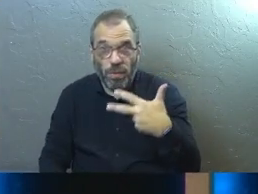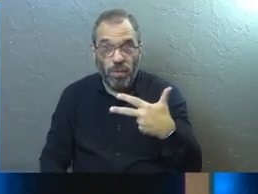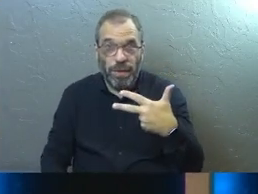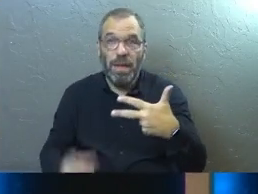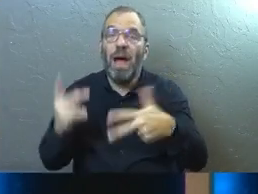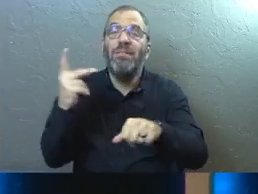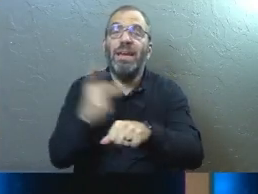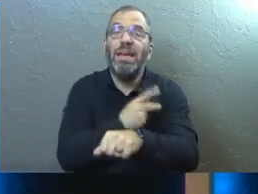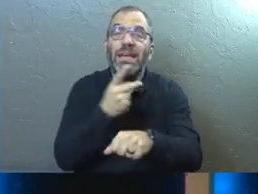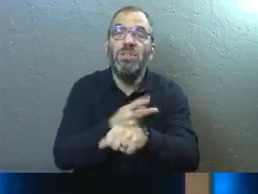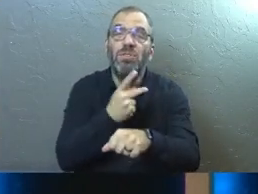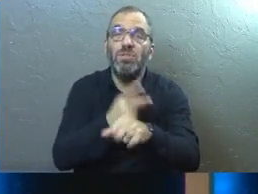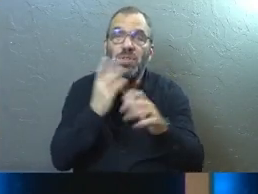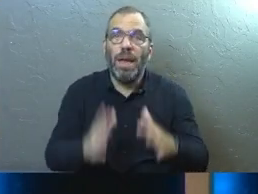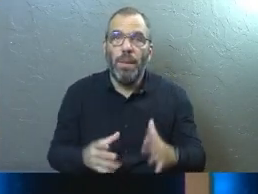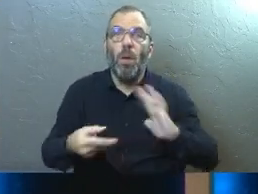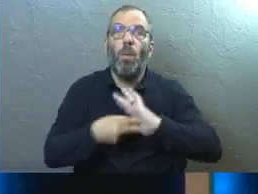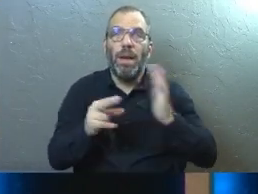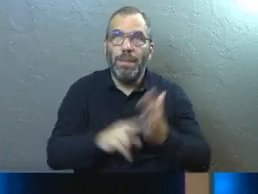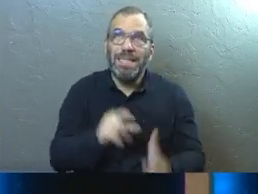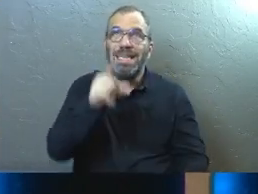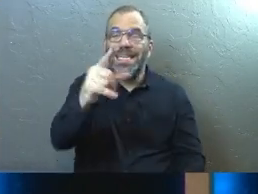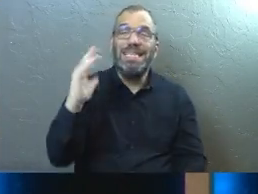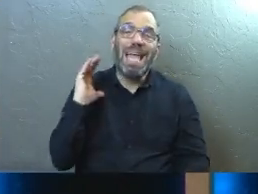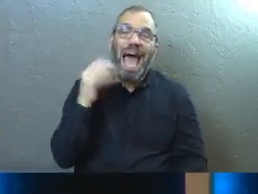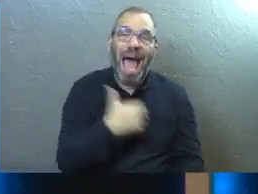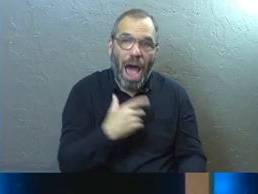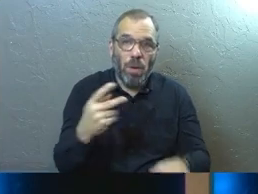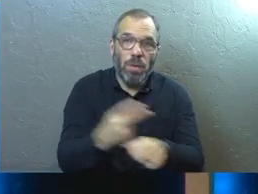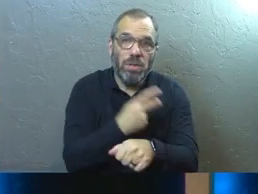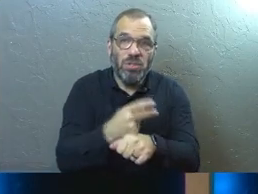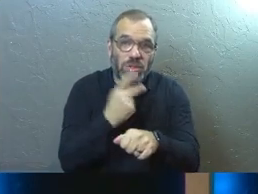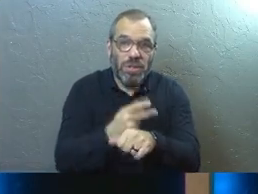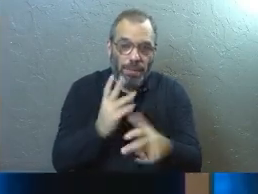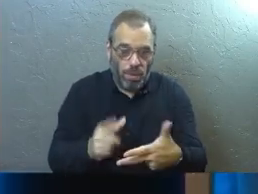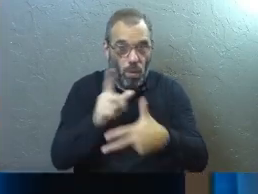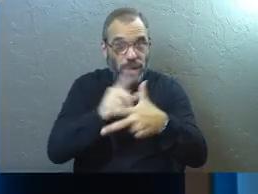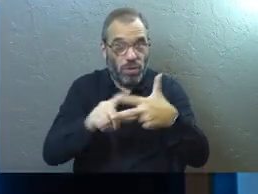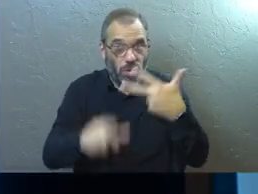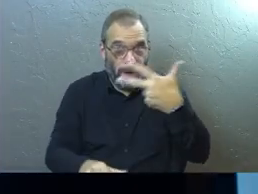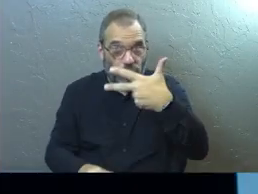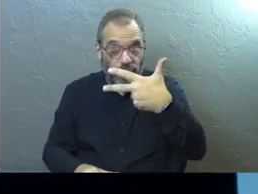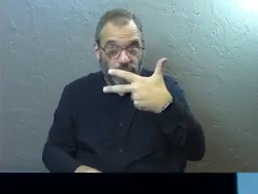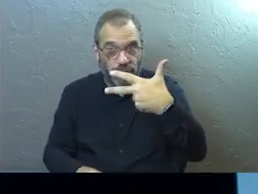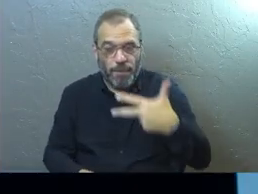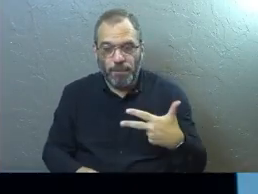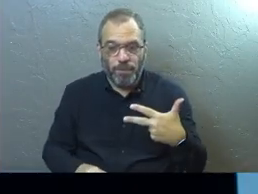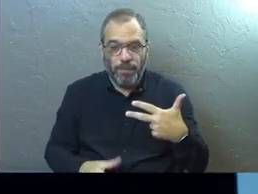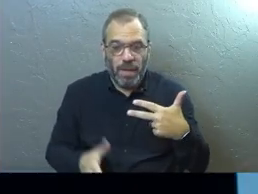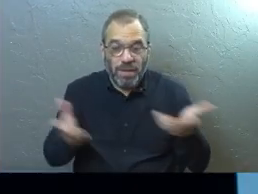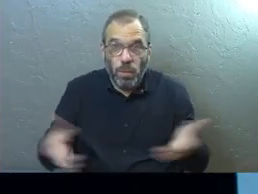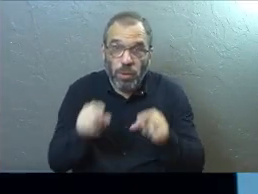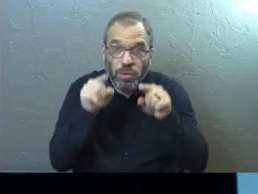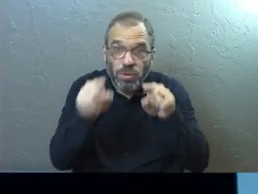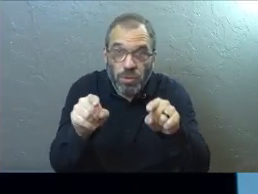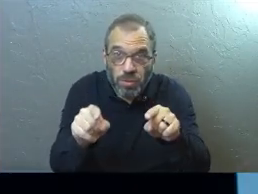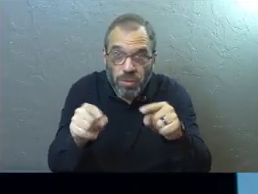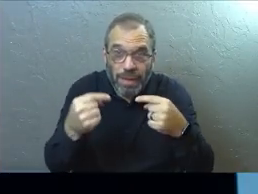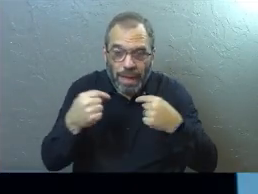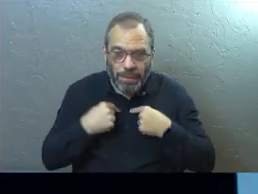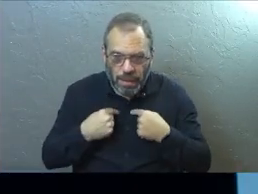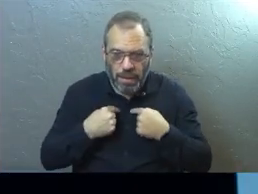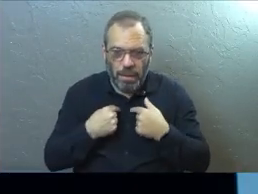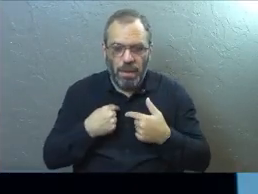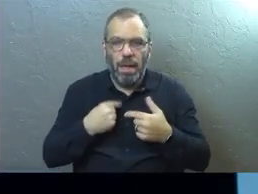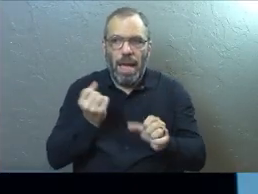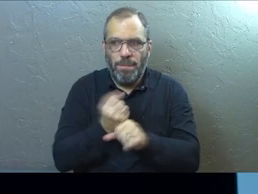a shepherd and what it means that God is our shepherd. Three things that I think are going to encourage us. And I think if we'll let it